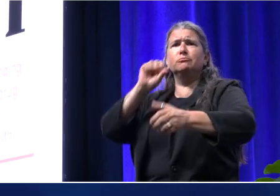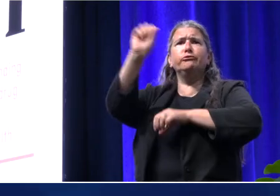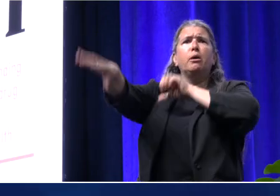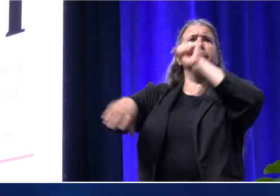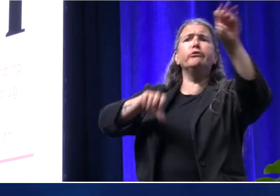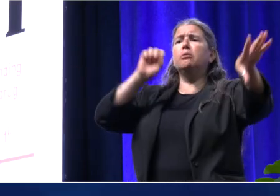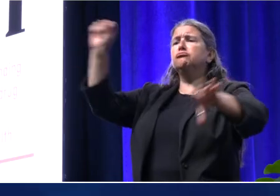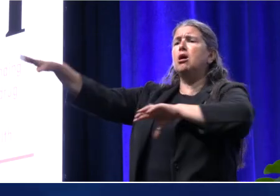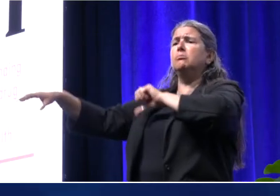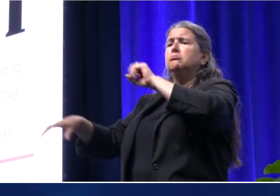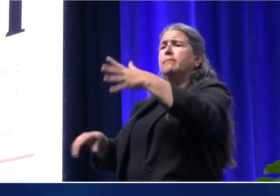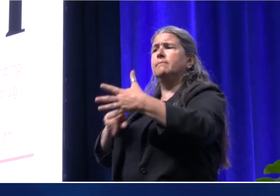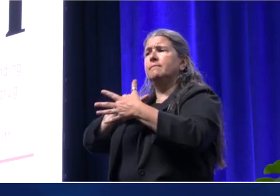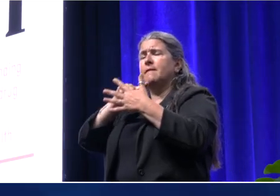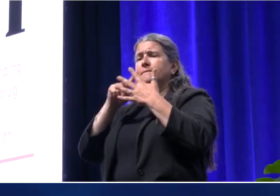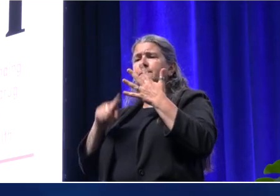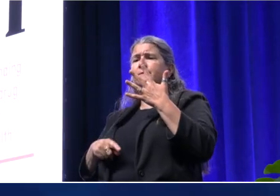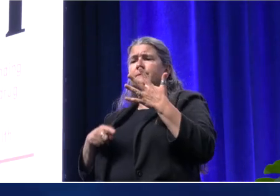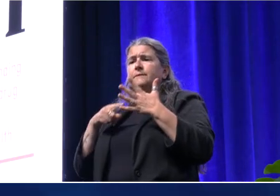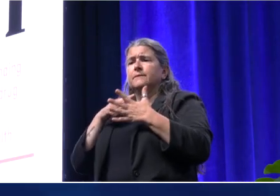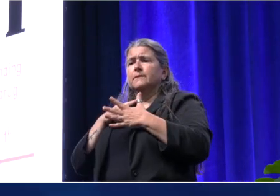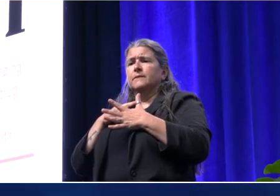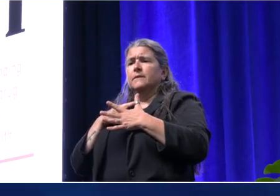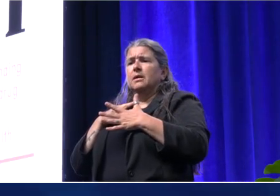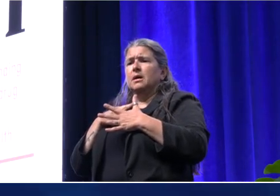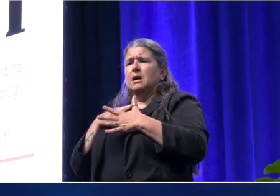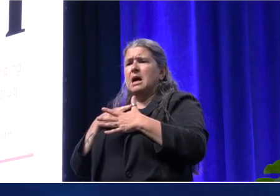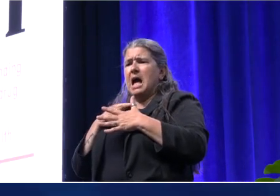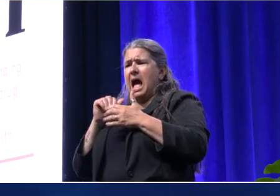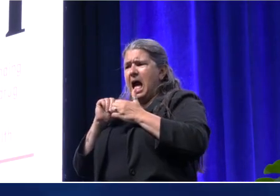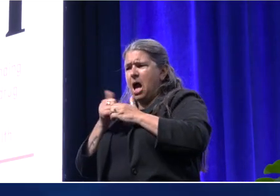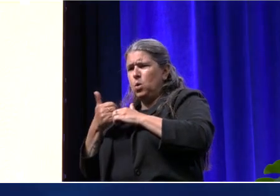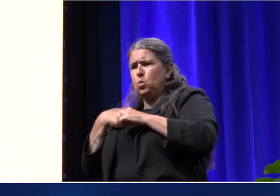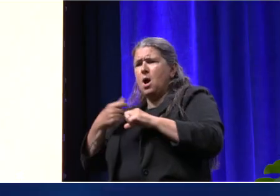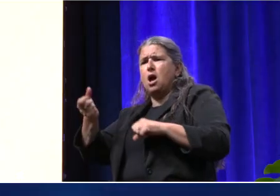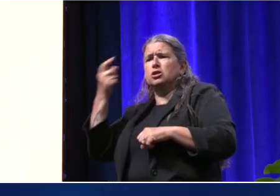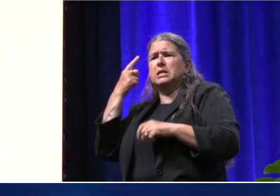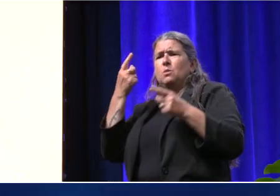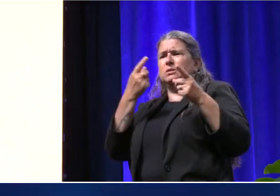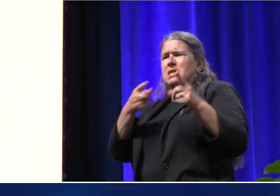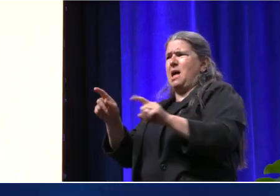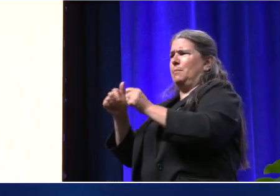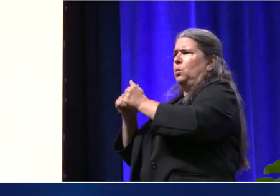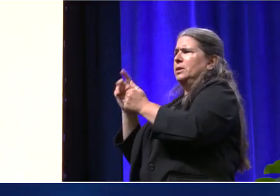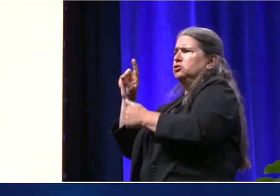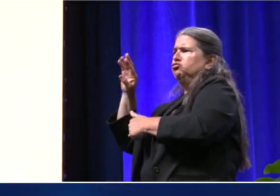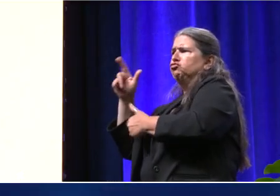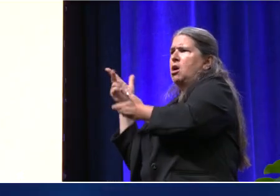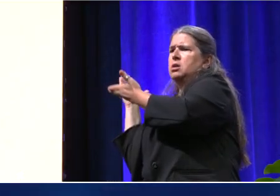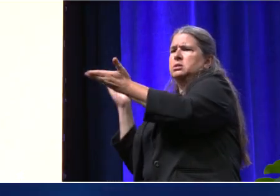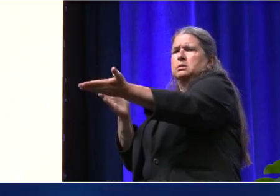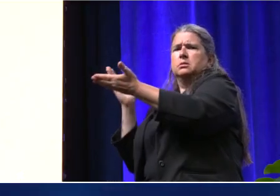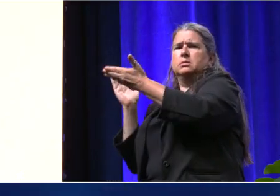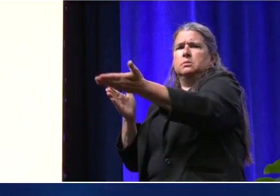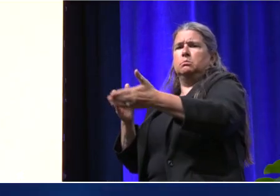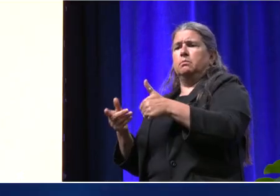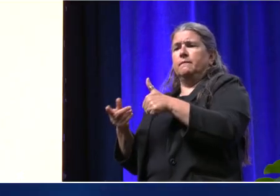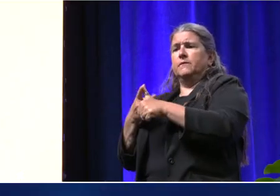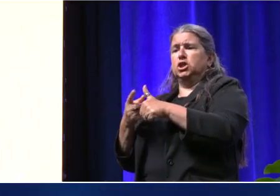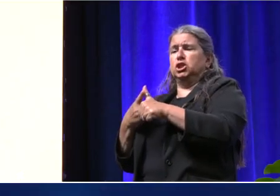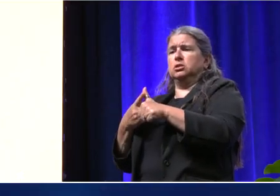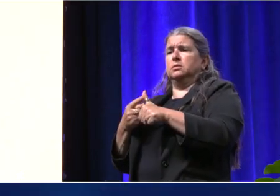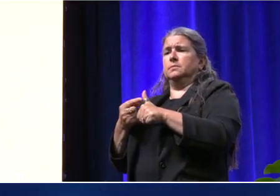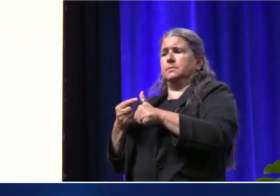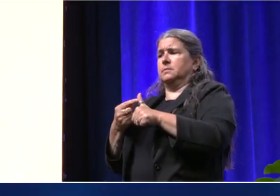ways that I use to make sense of the illicit drug supply, all right? Here's the key insight. Trends